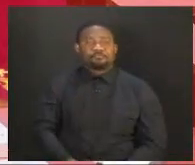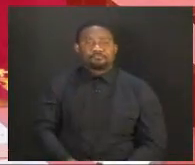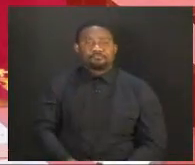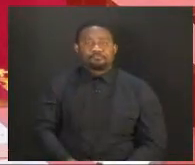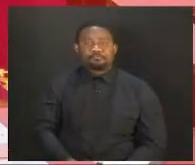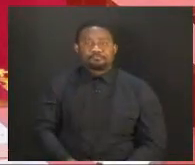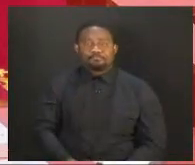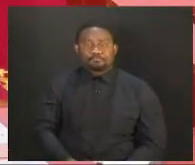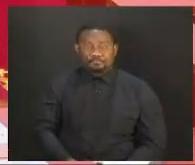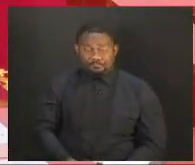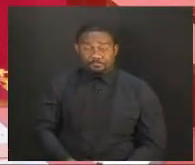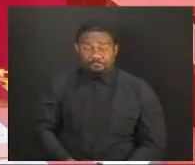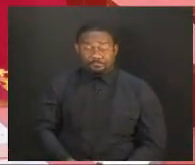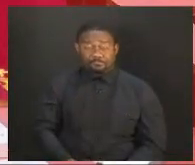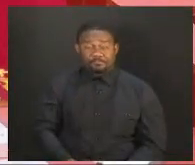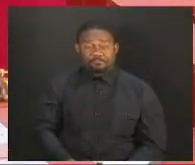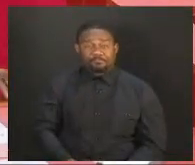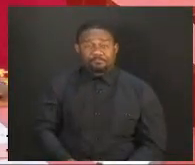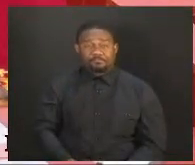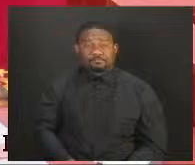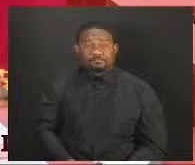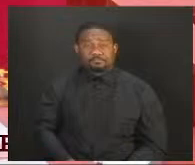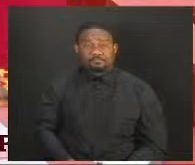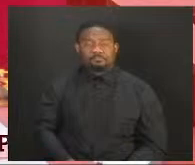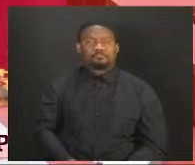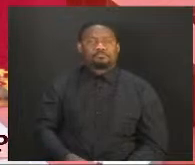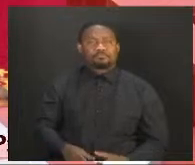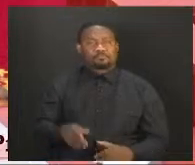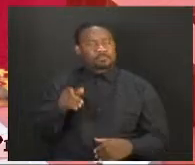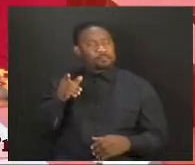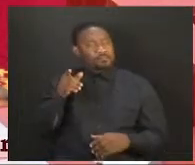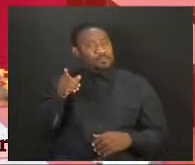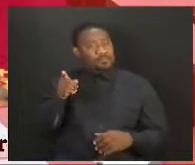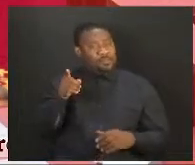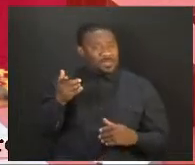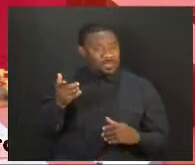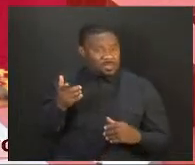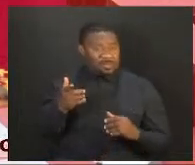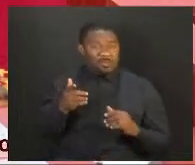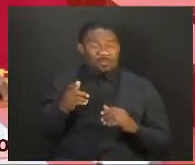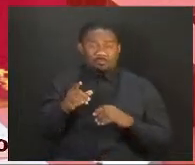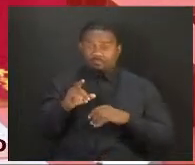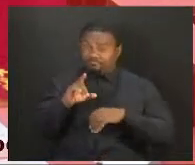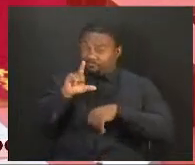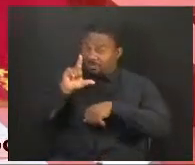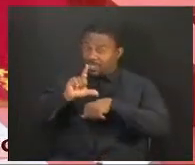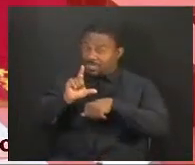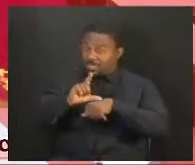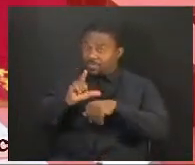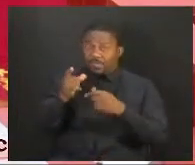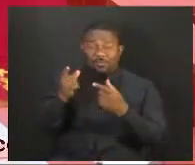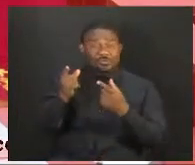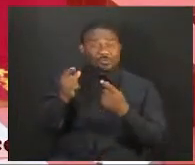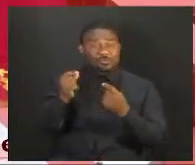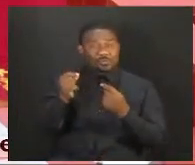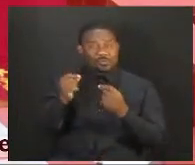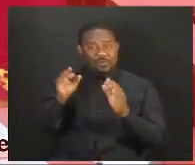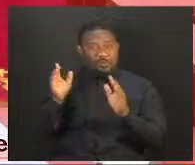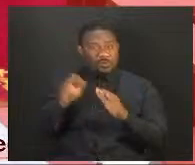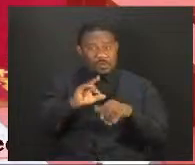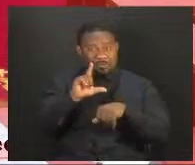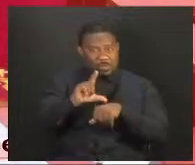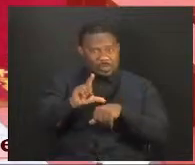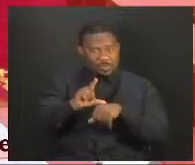part of the contribution to the resetting agenda, organized labor has followed suit by working with